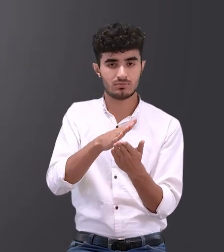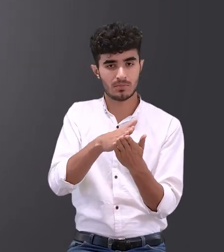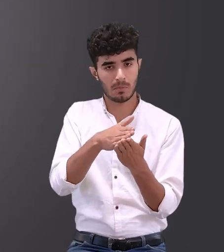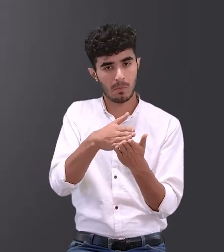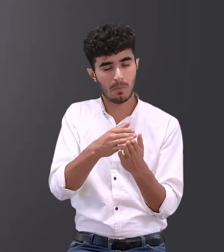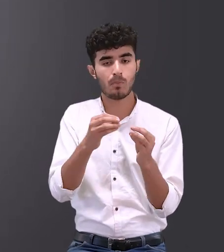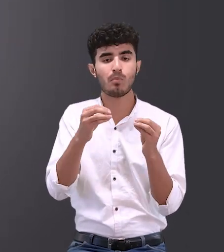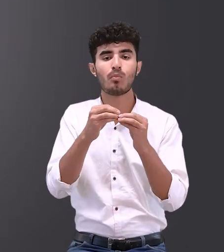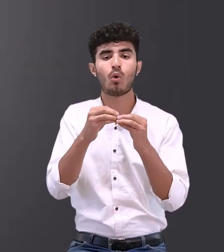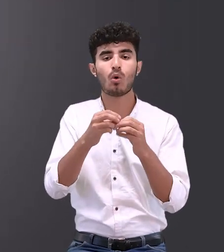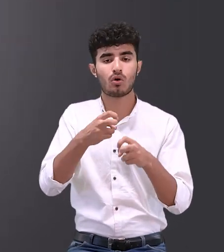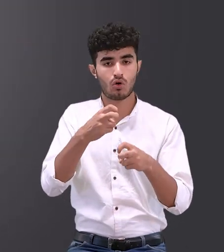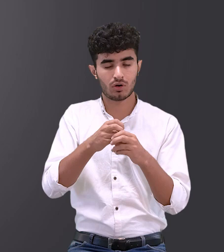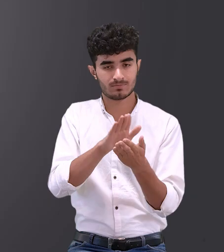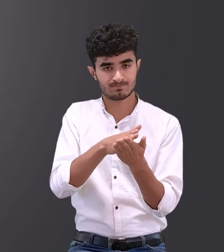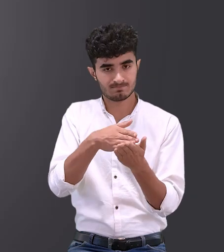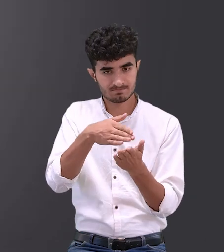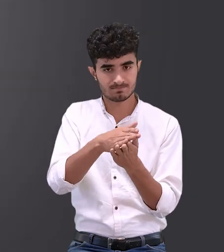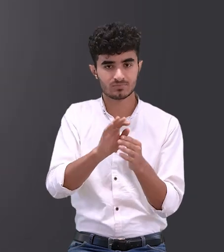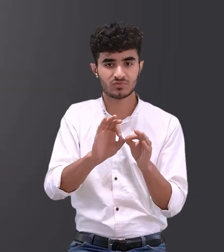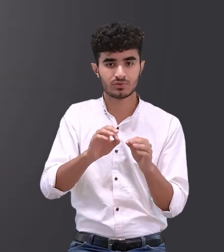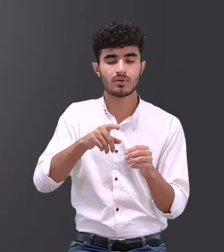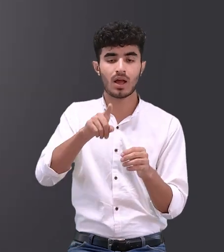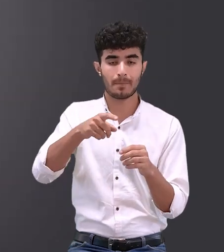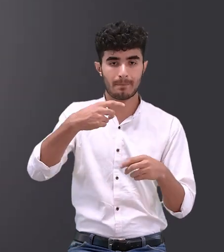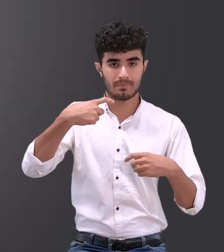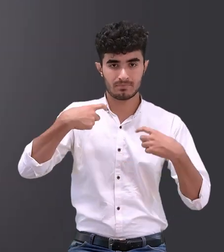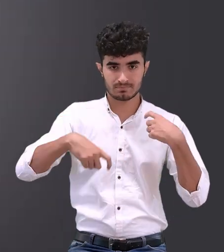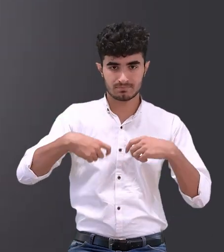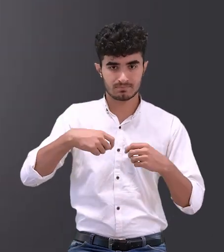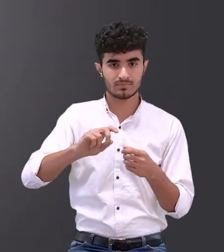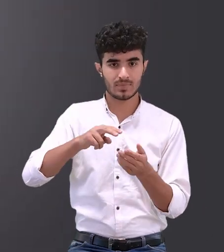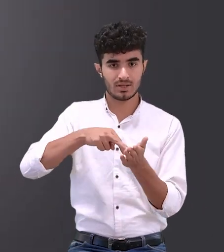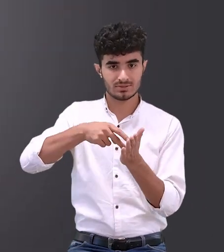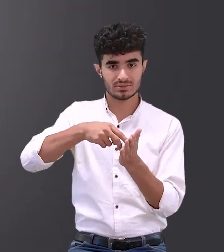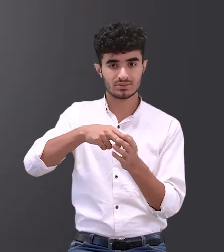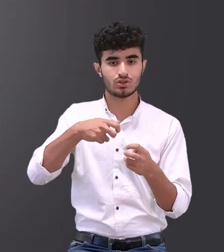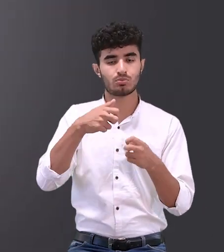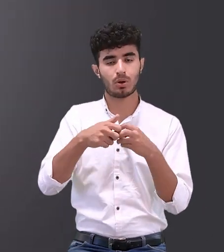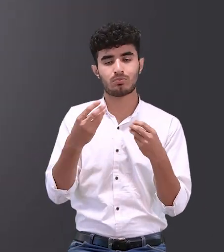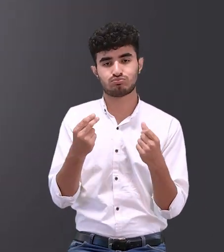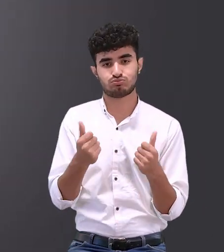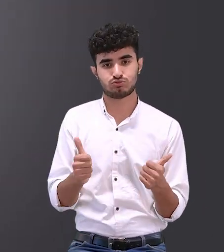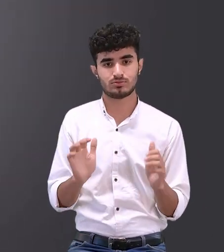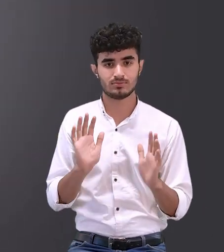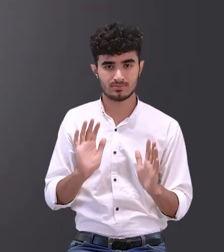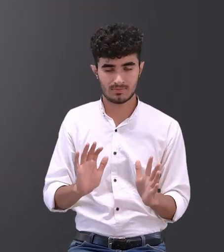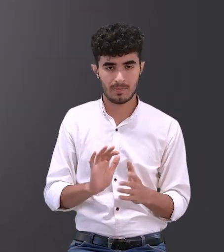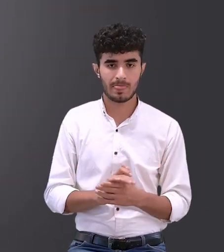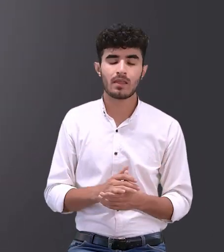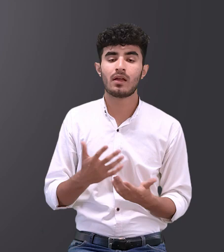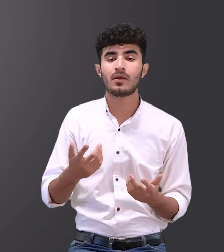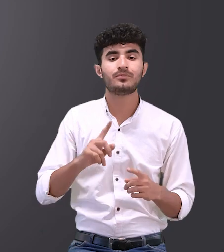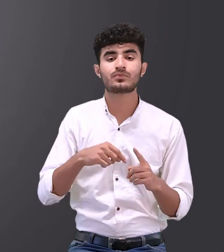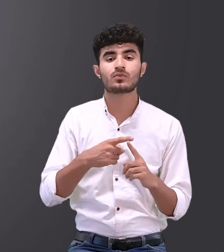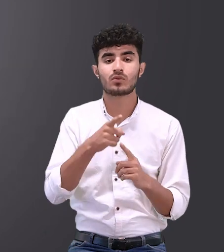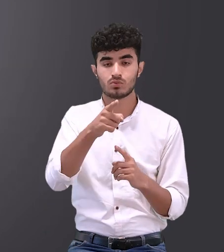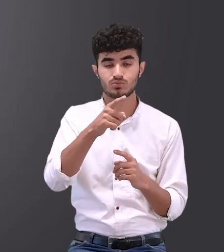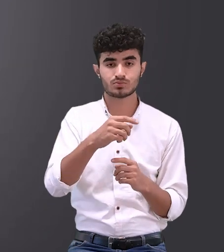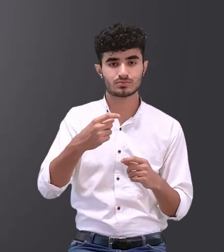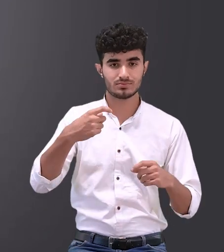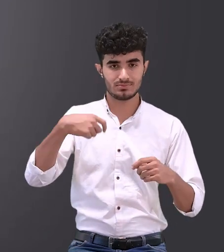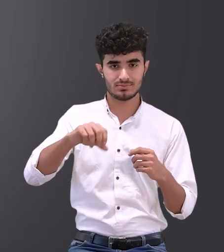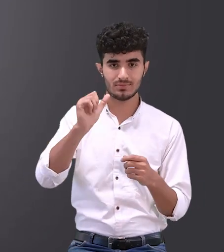your arches, but your ankle would be very straight. And this would help you not have knee problems, because